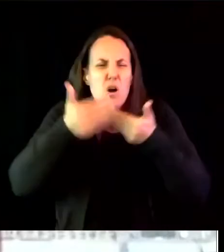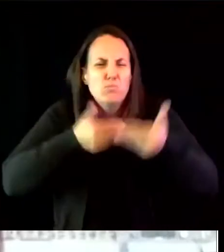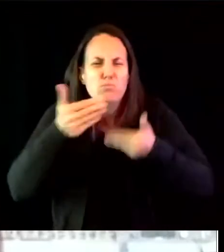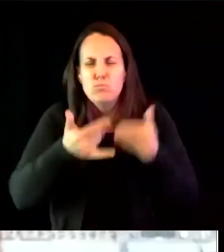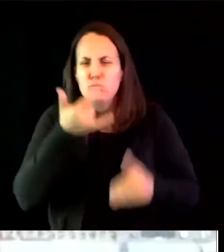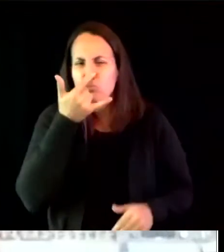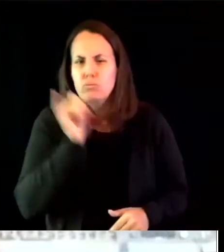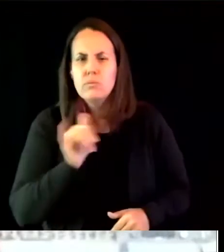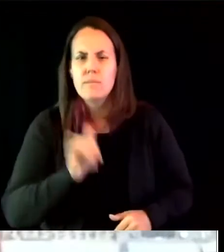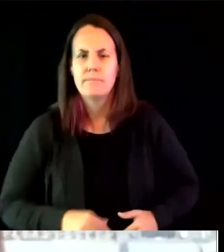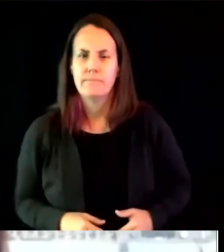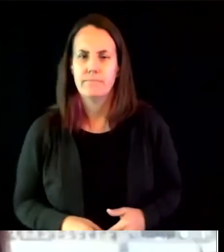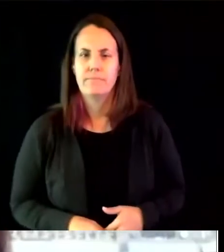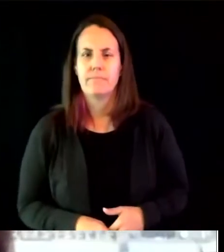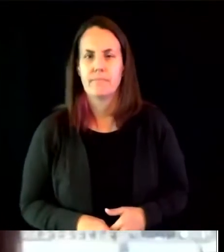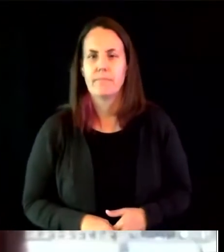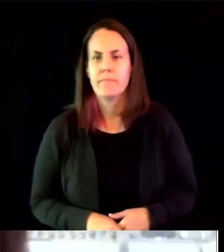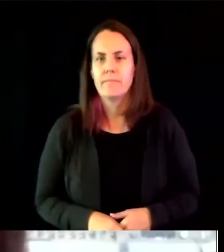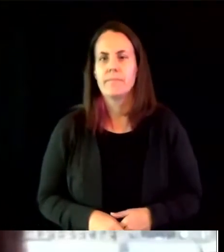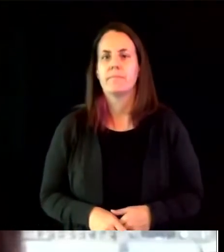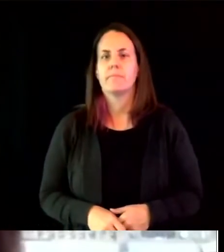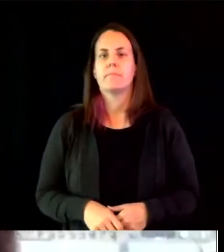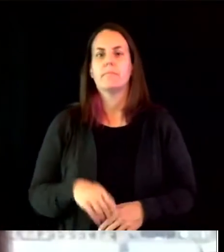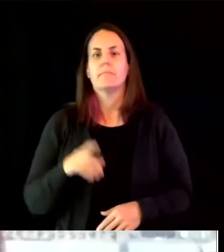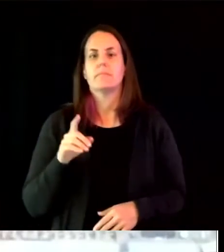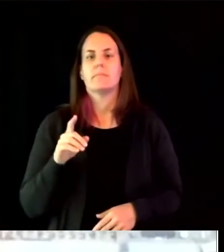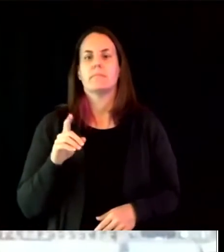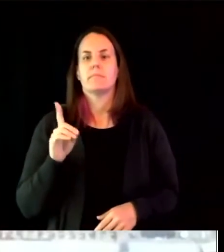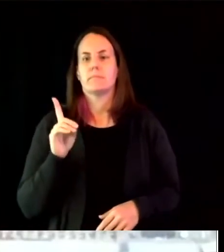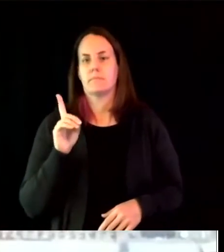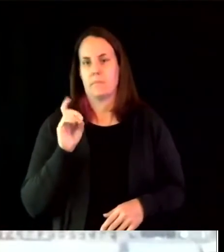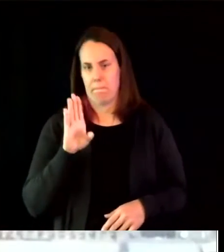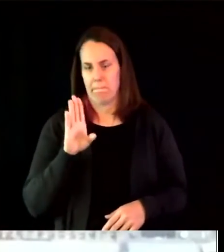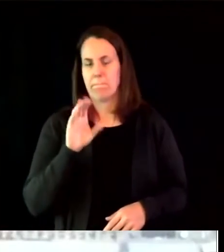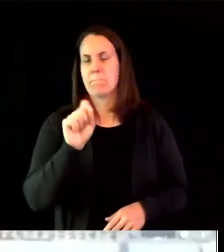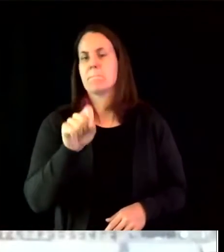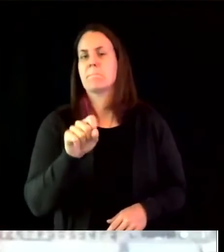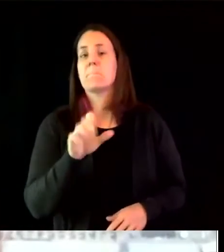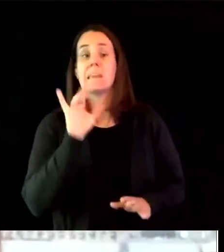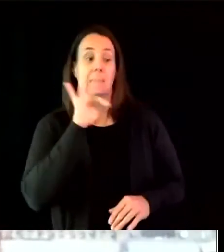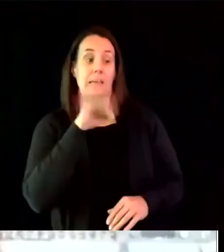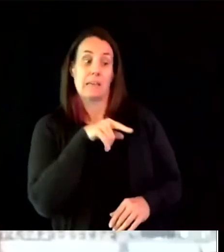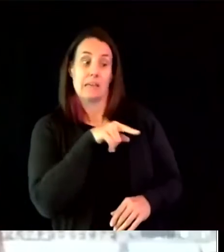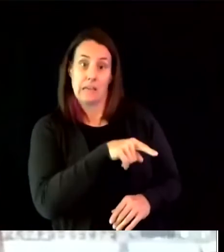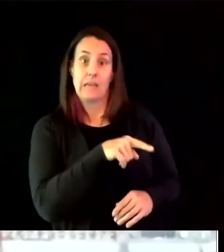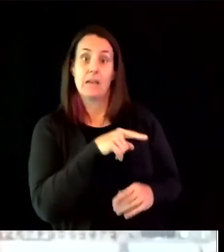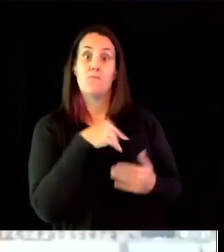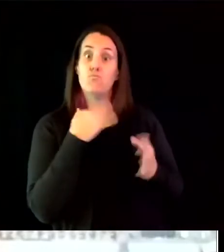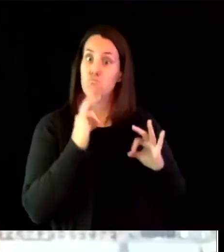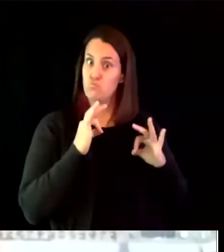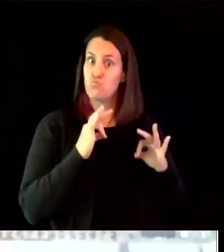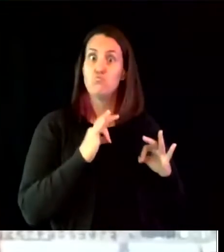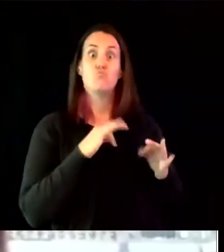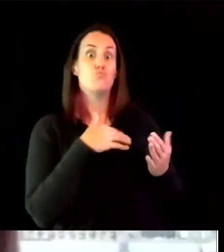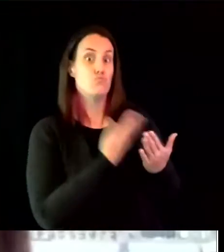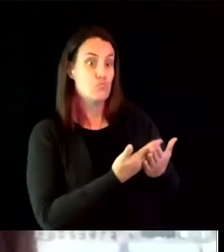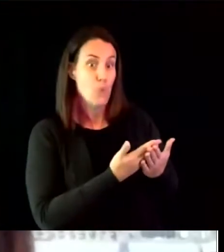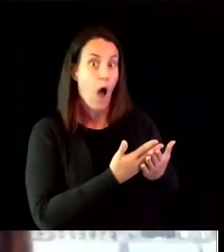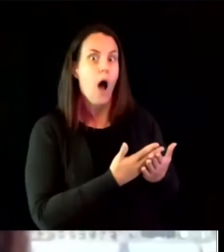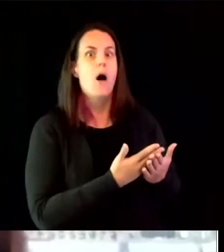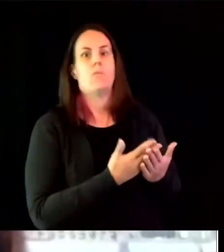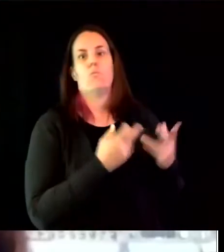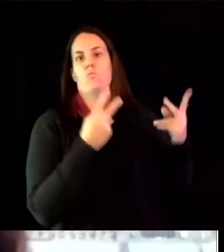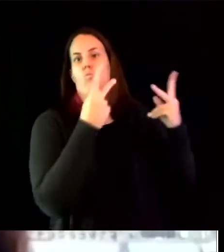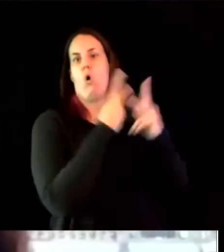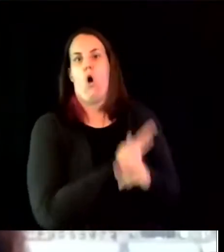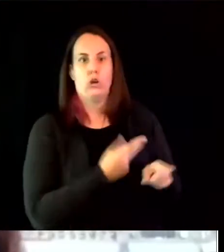while they're here? On site 24/7, we have an ALS paramedic team by Bell Ambulance.